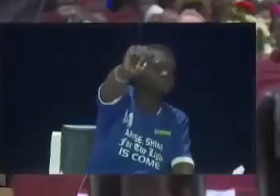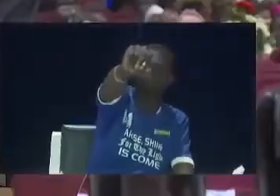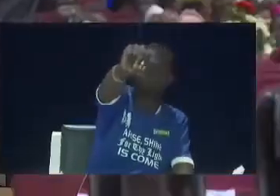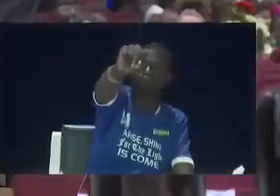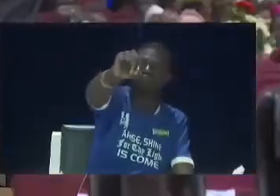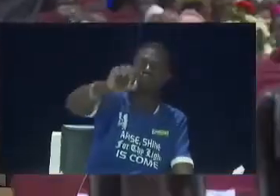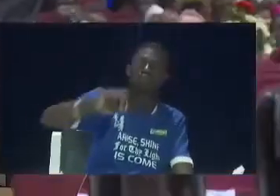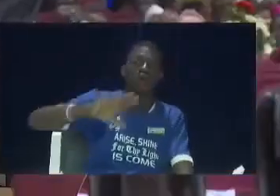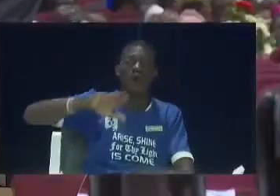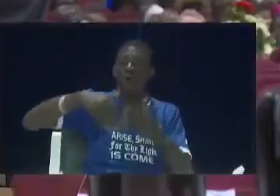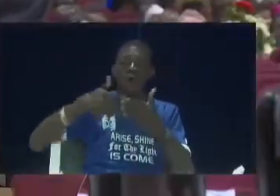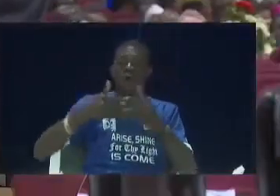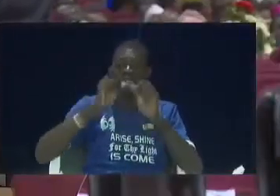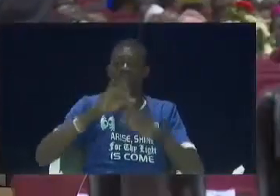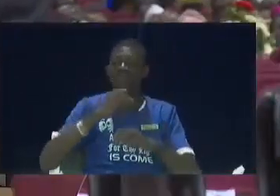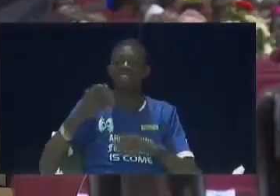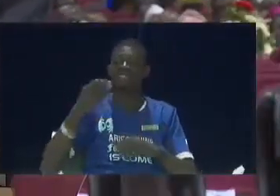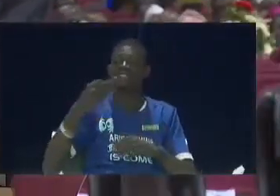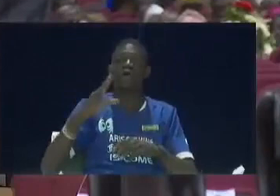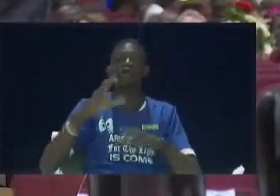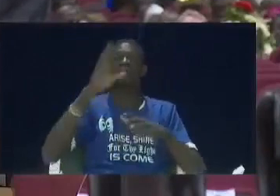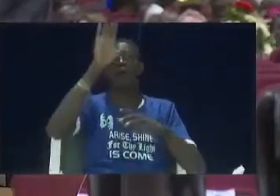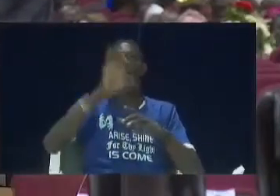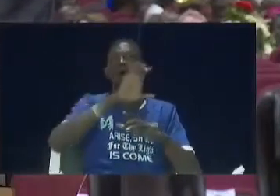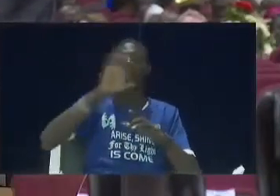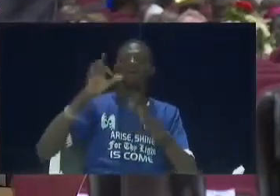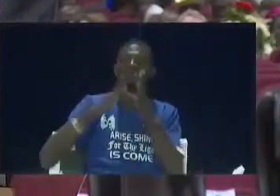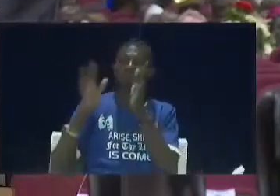All the blessings of Calvary.